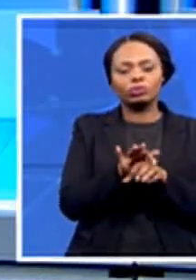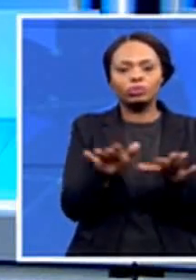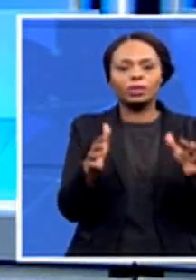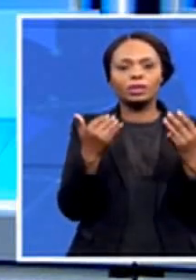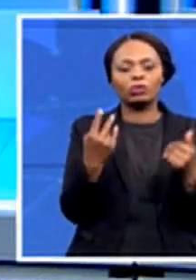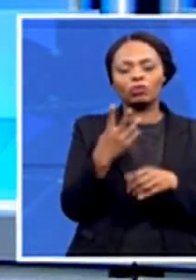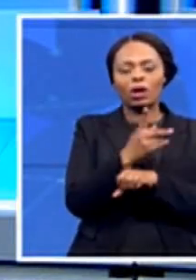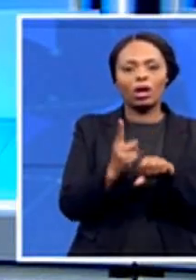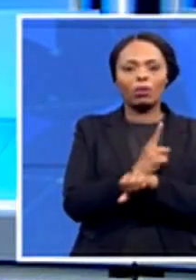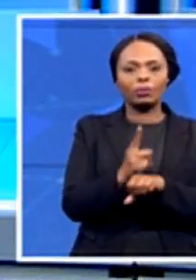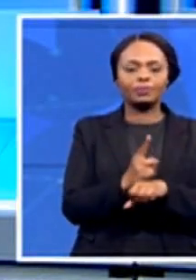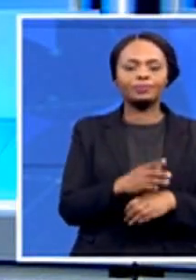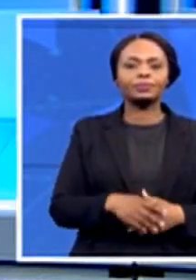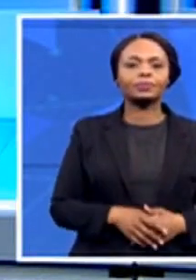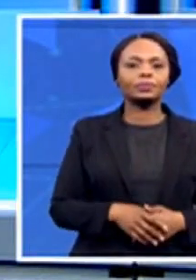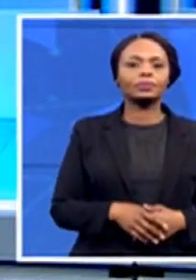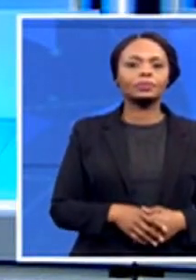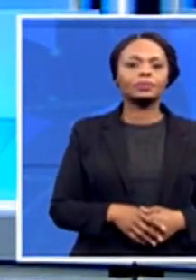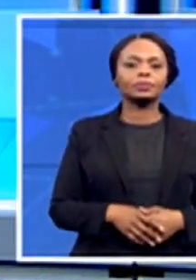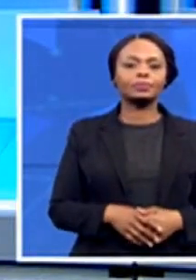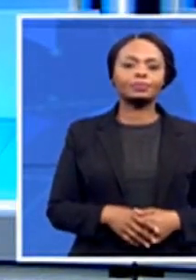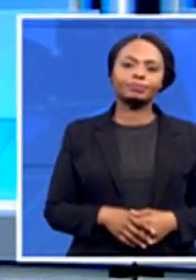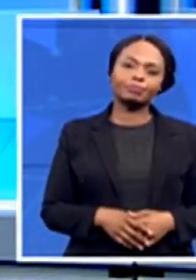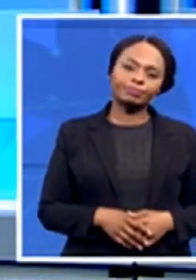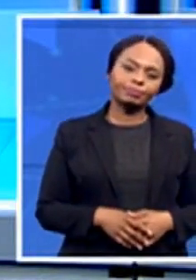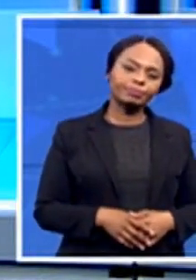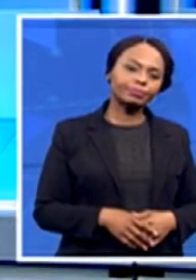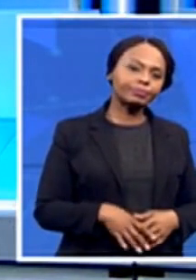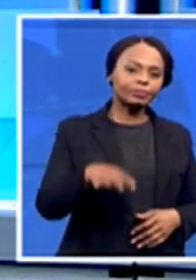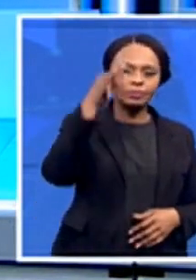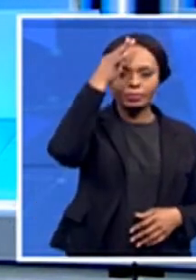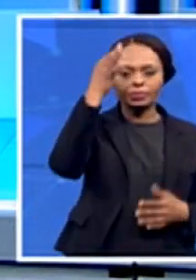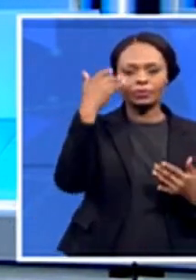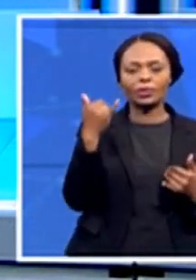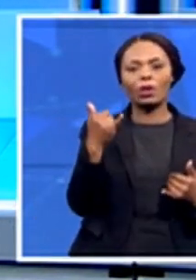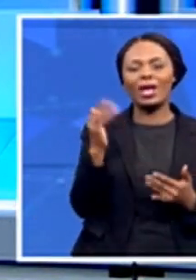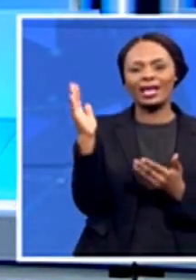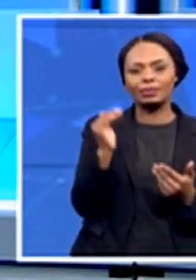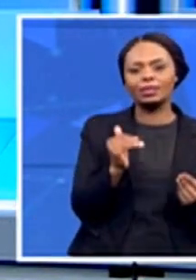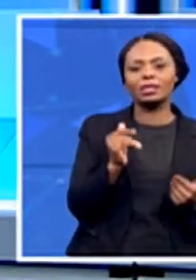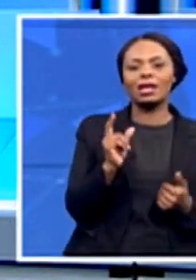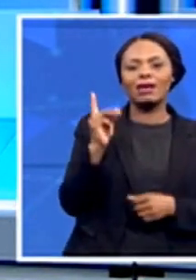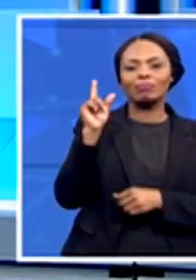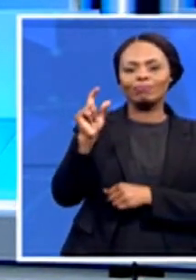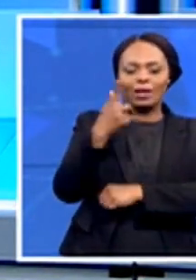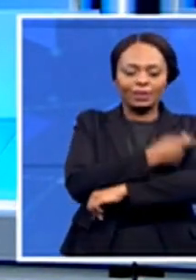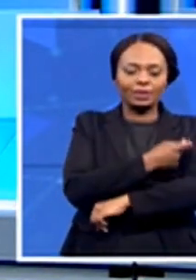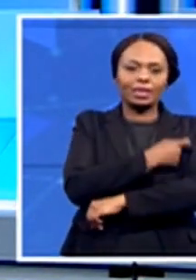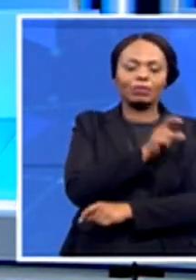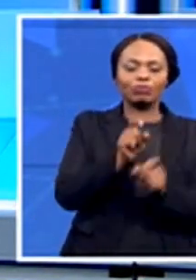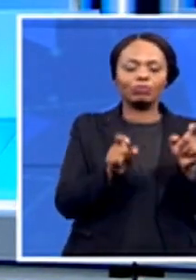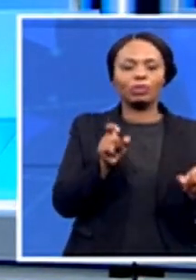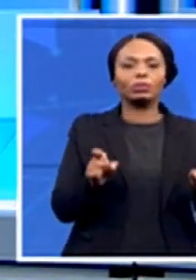The Eastern Cape government is working around the clock to vaccinate more people. It has taken a step to vaccinate people during the weekends, particularly